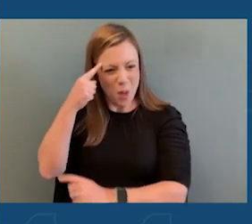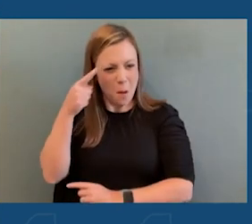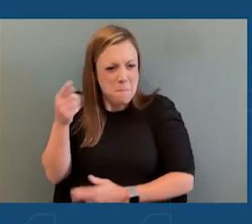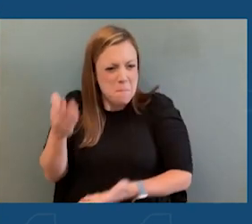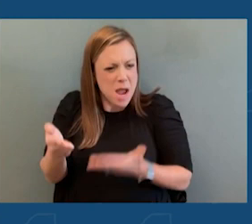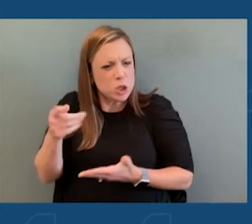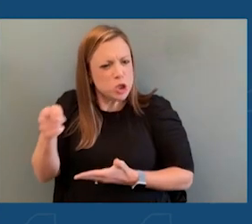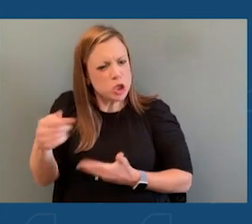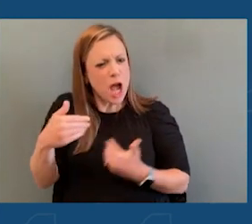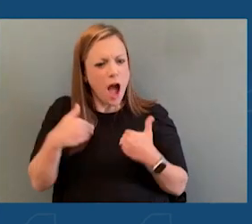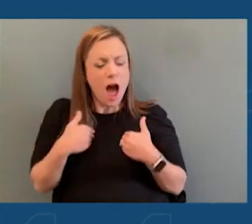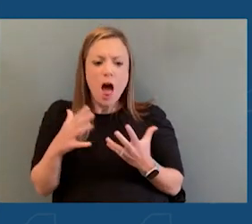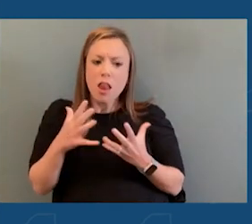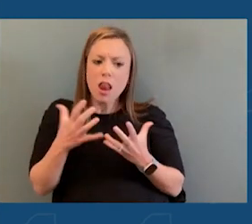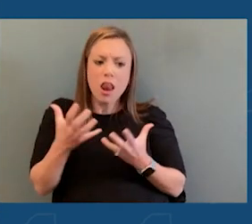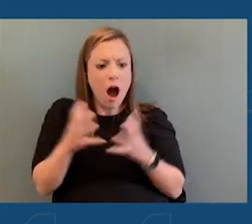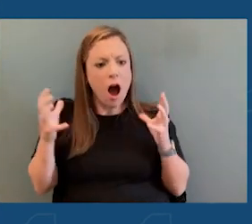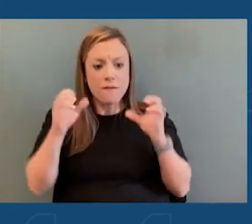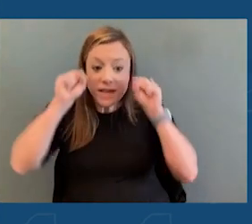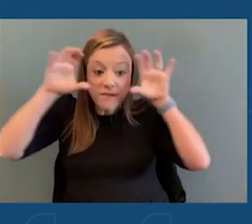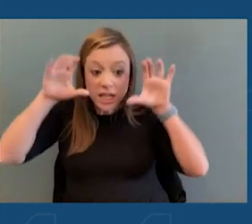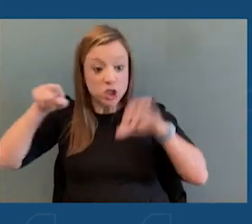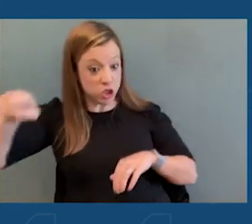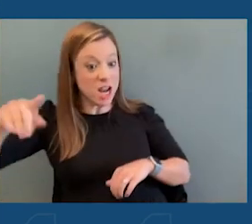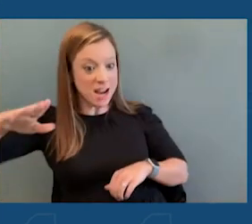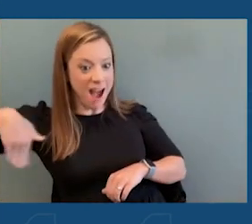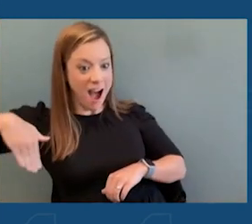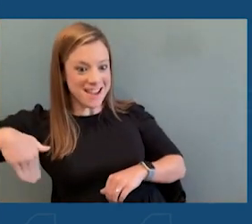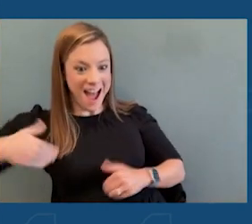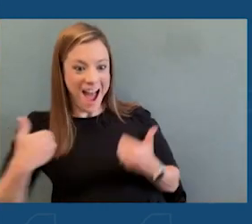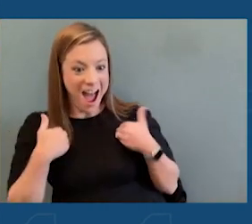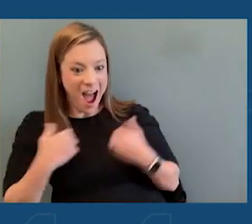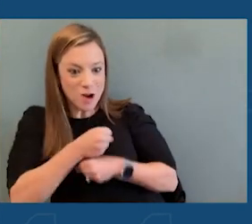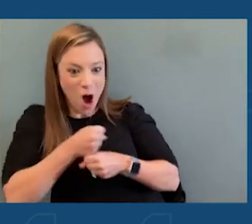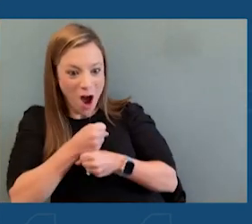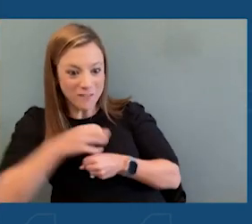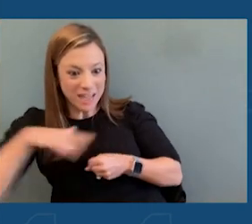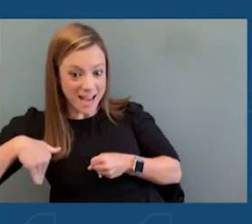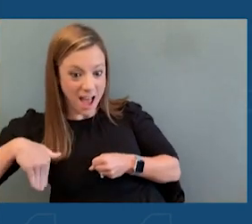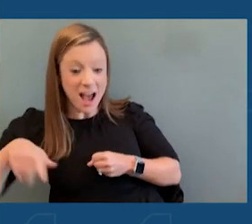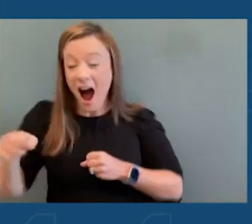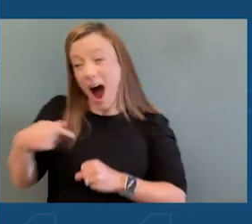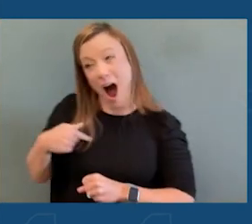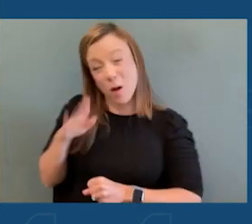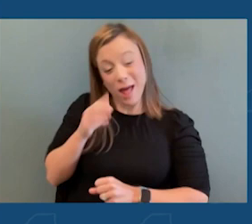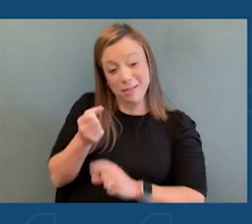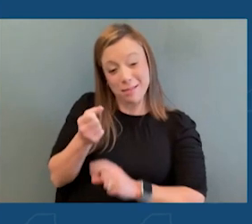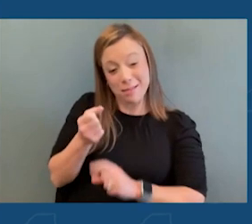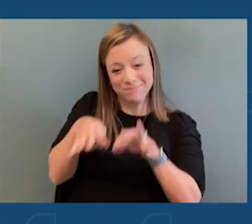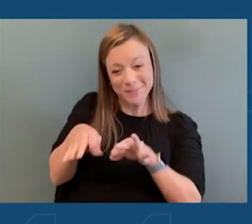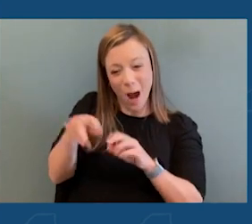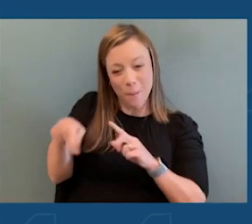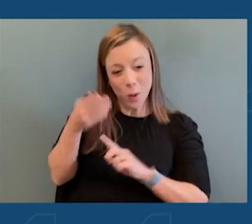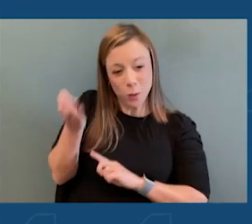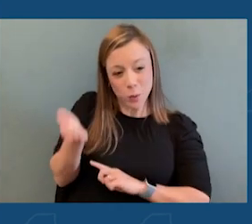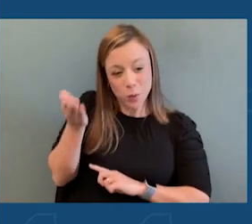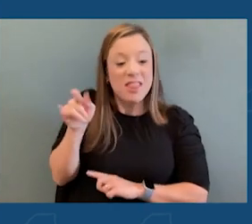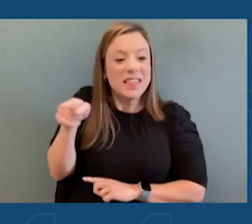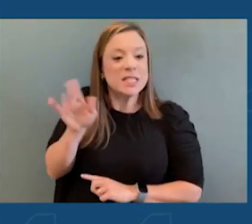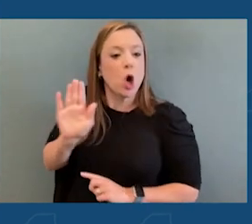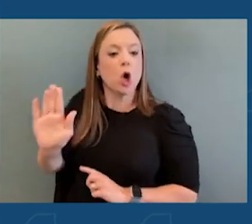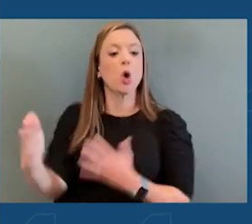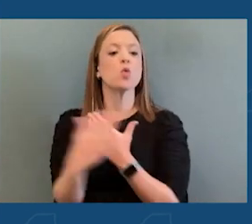of caffeine this morning. I haven't had coffee yet. Exactly. That's what I'm about to explain. This is the resting energy of